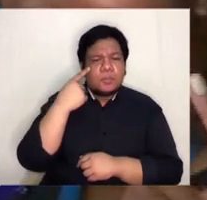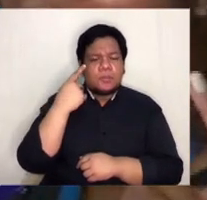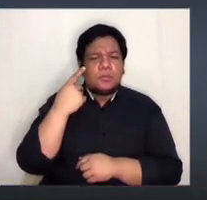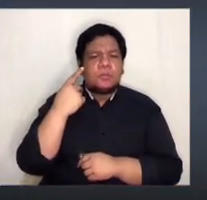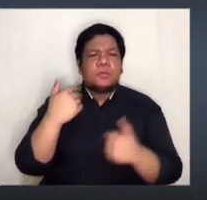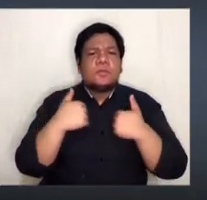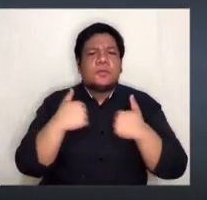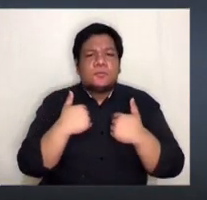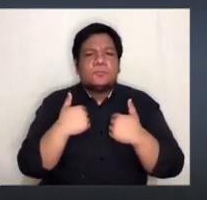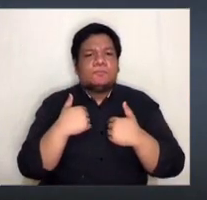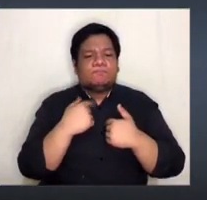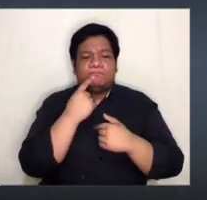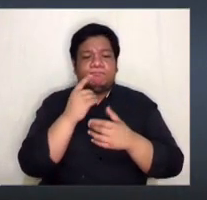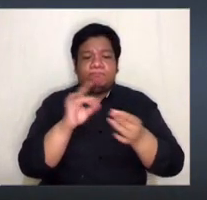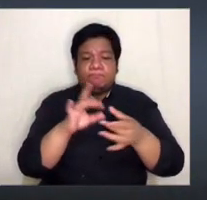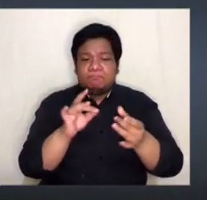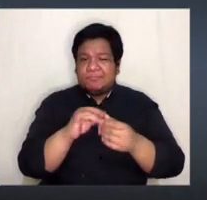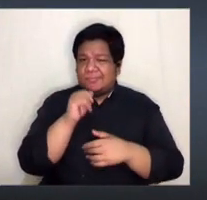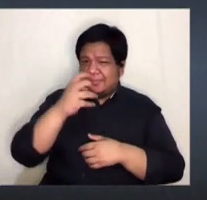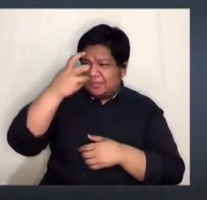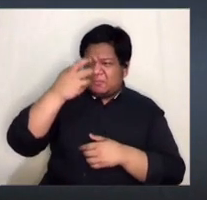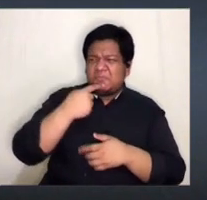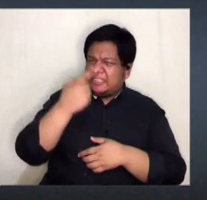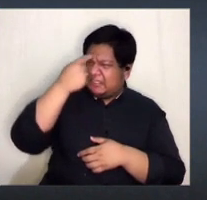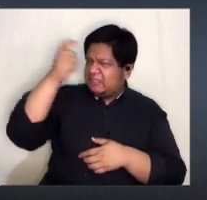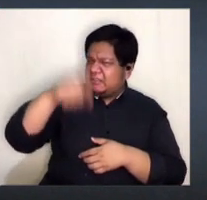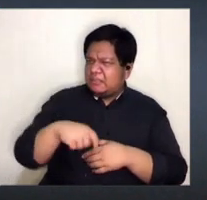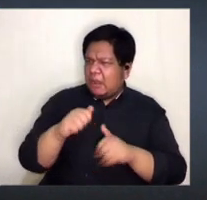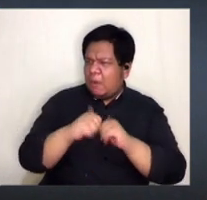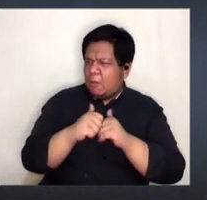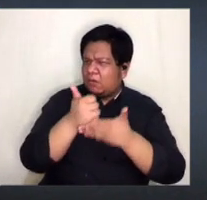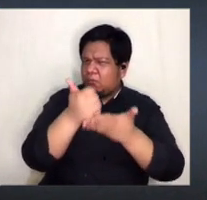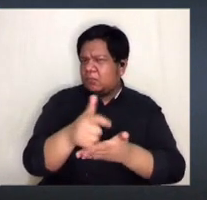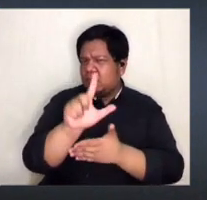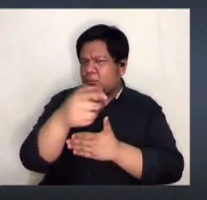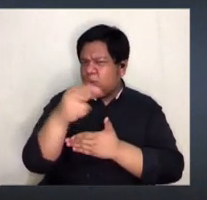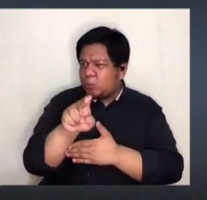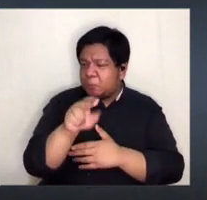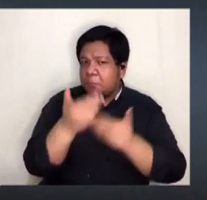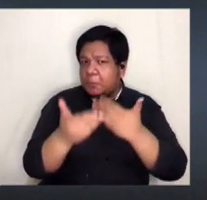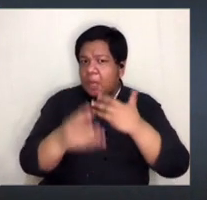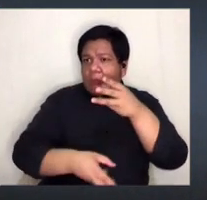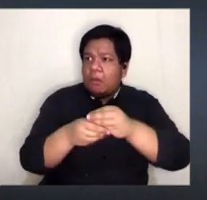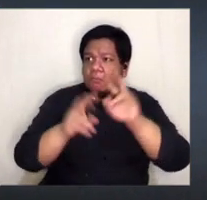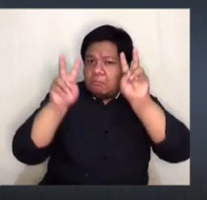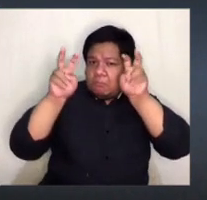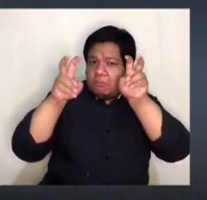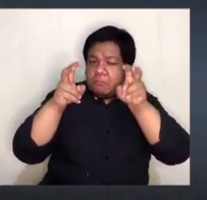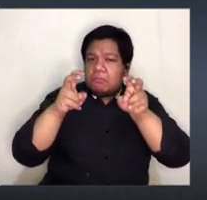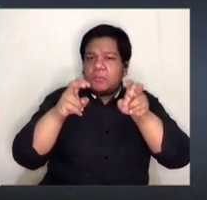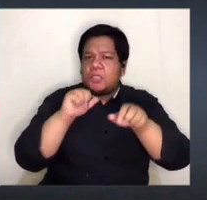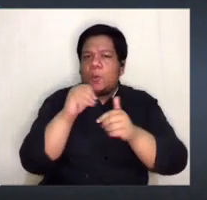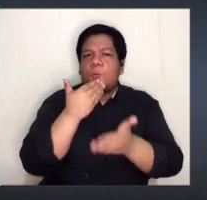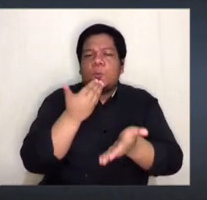strategy. He said he doesn't understand how this can help the LGUs and would only add to what he called an ineffective approach